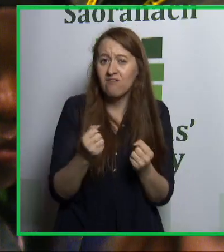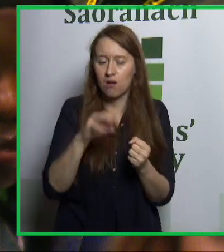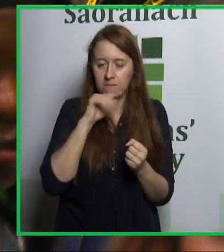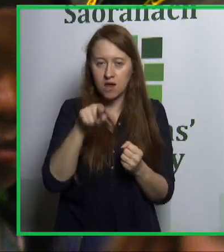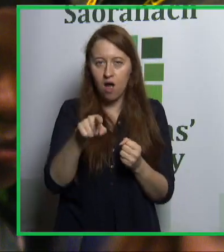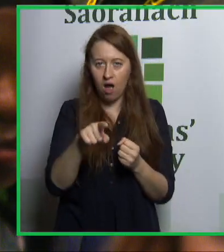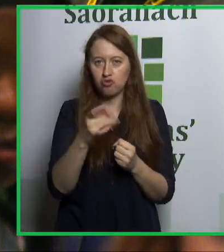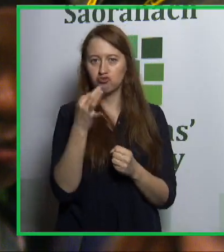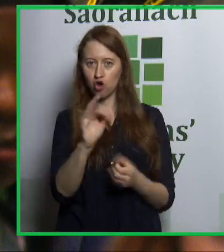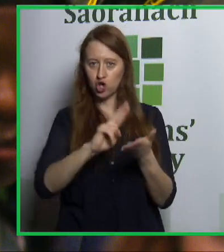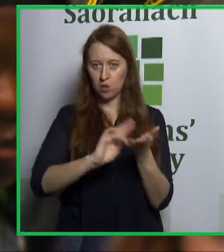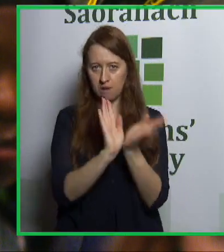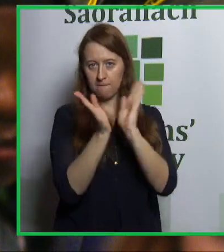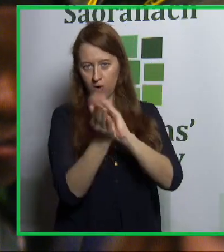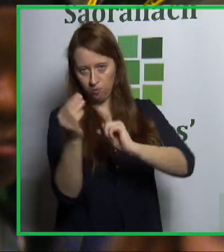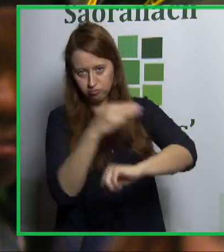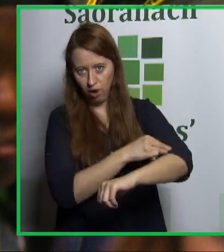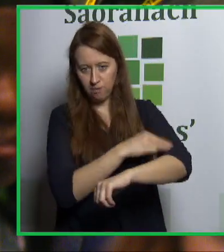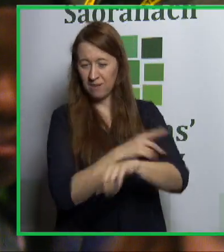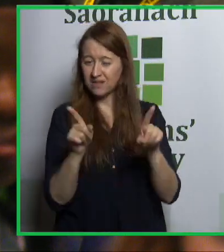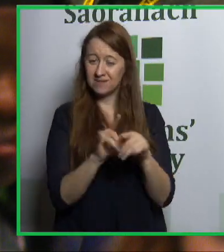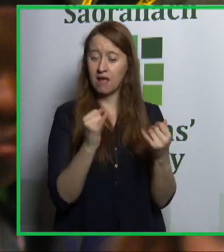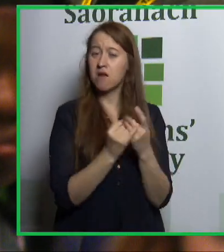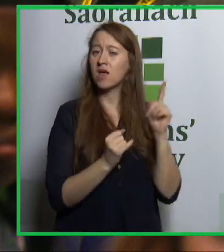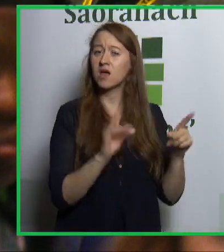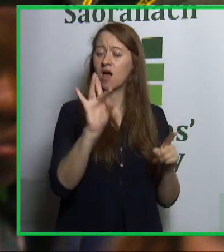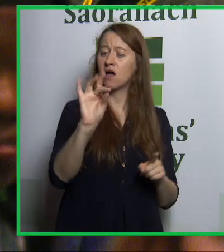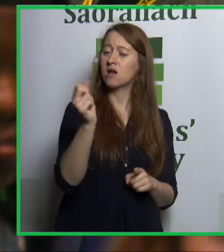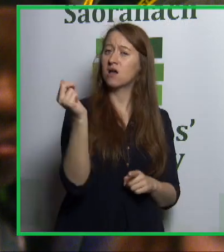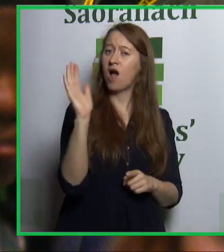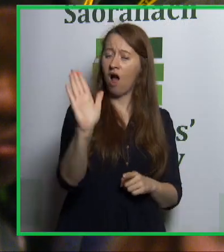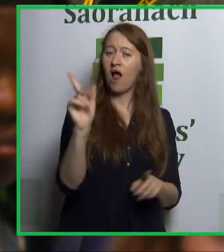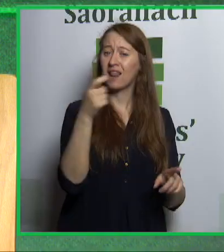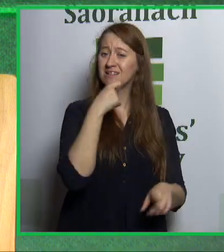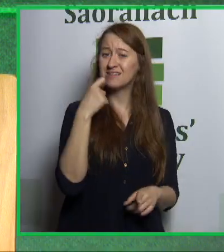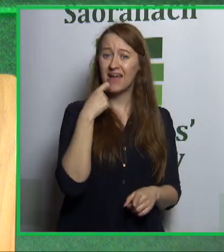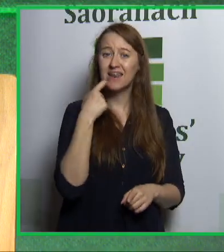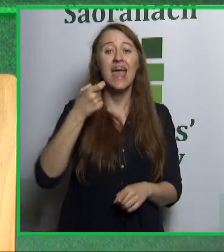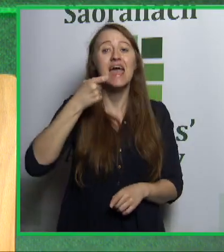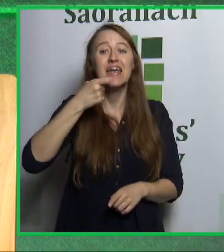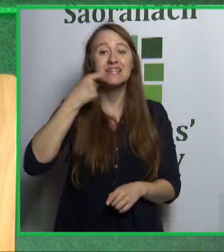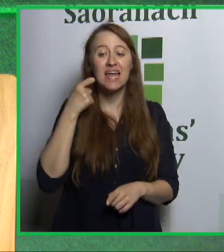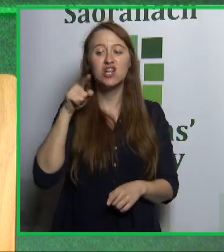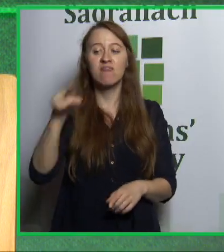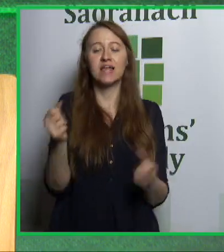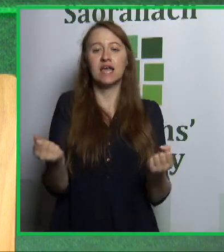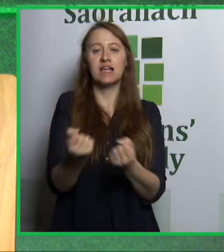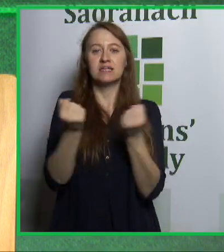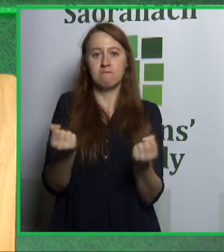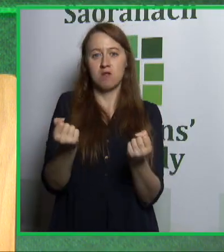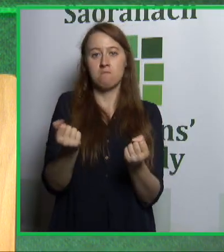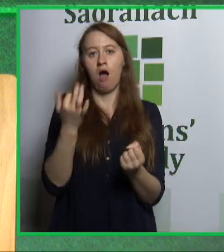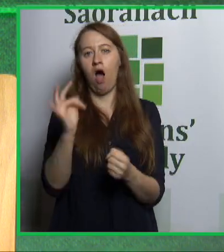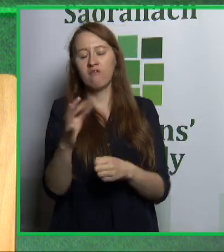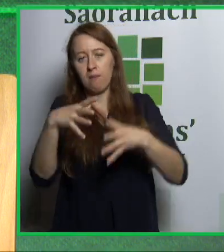like what Carl said, you know, addiction is the symptom. What's the problem? What has caused this addiction? To find that